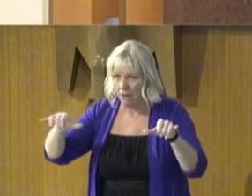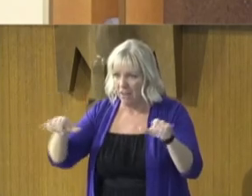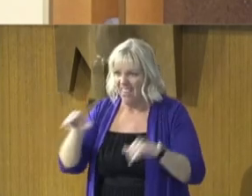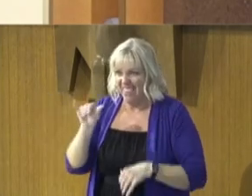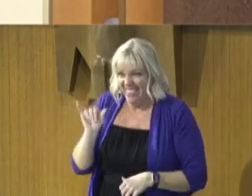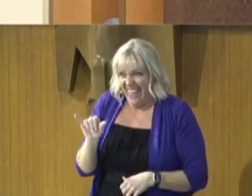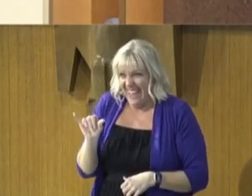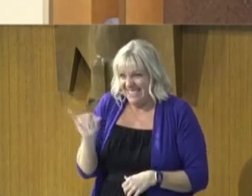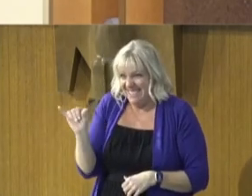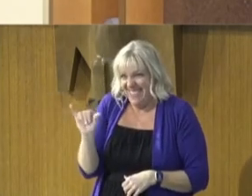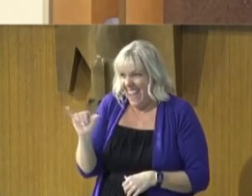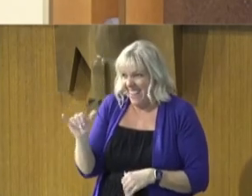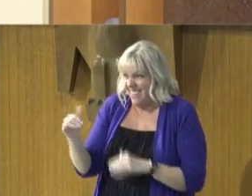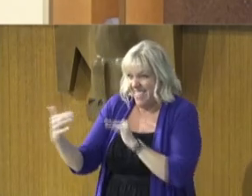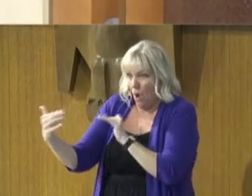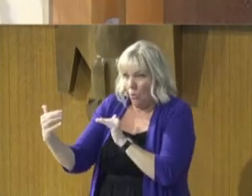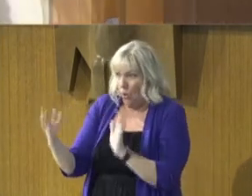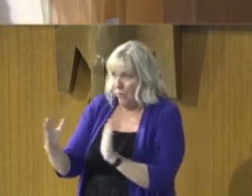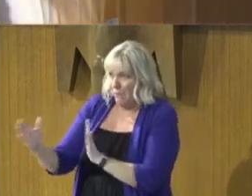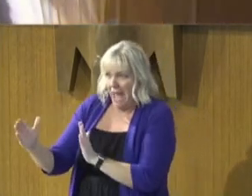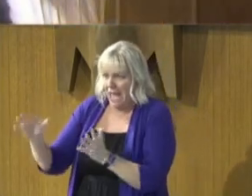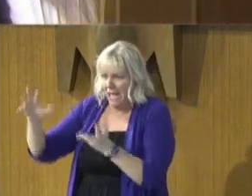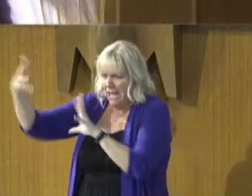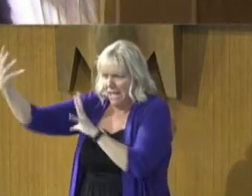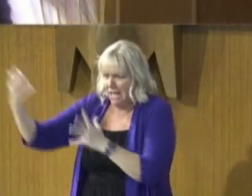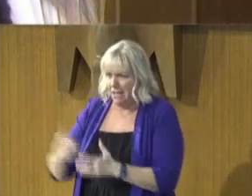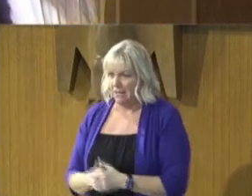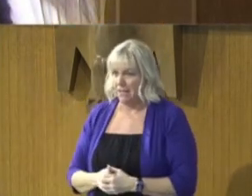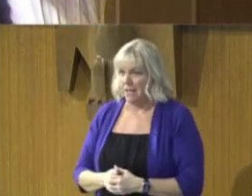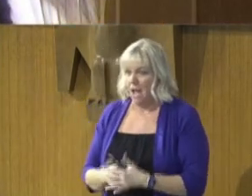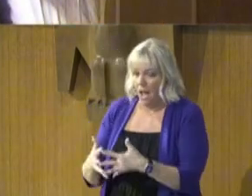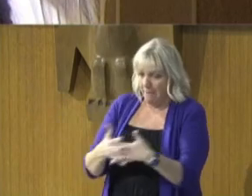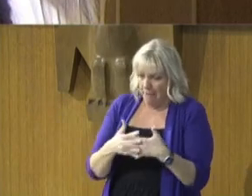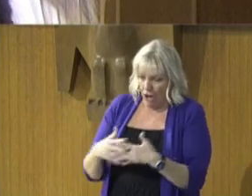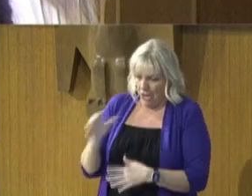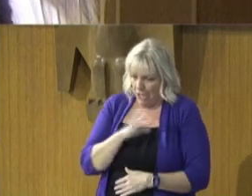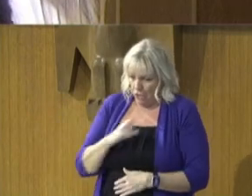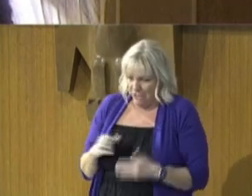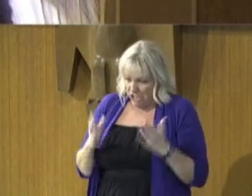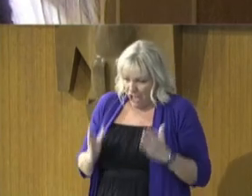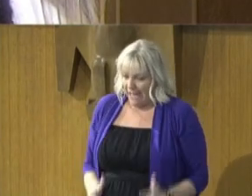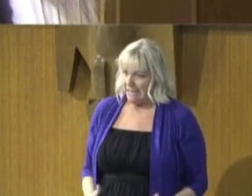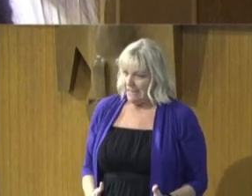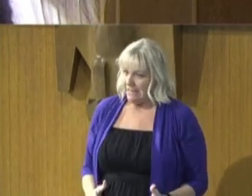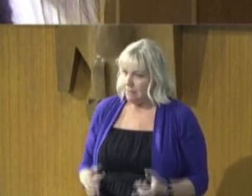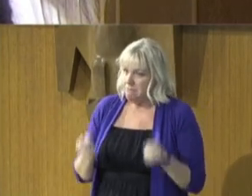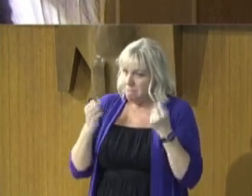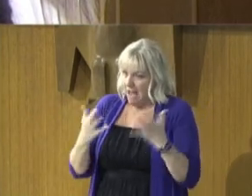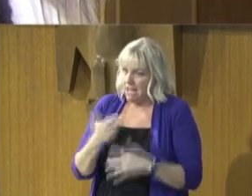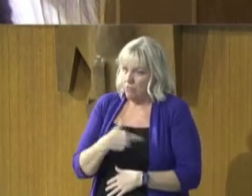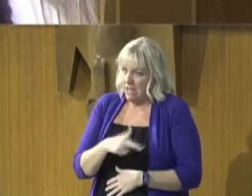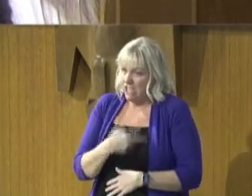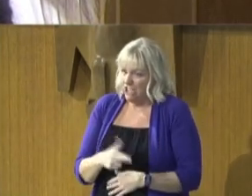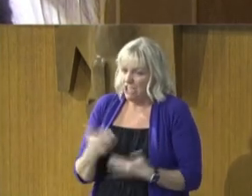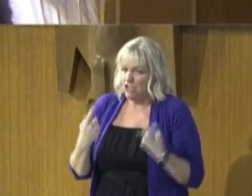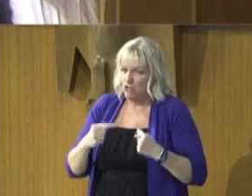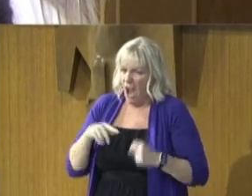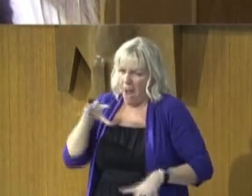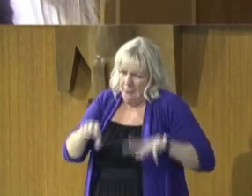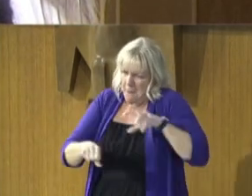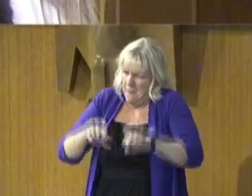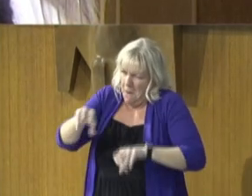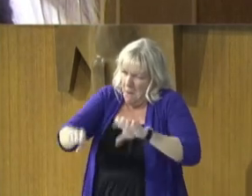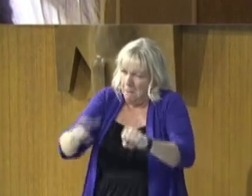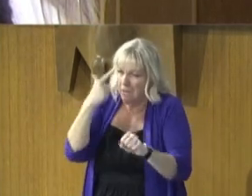war. American Christianity has been co-opted by the quest for power. It is so